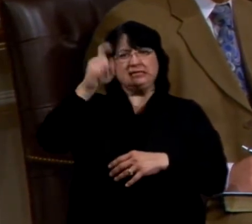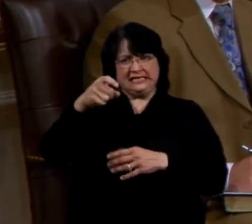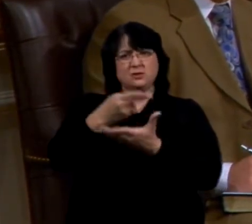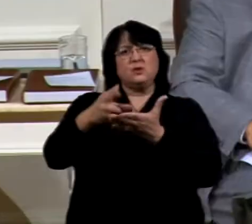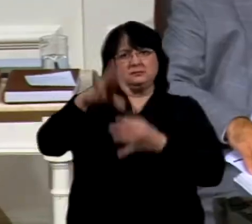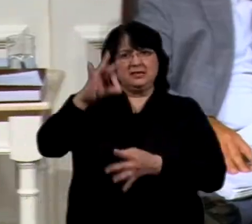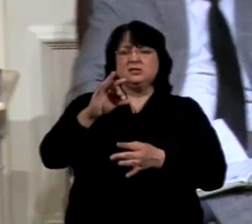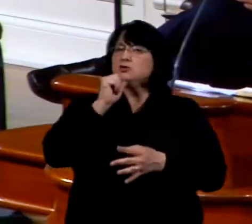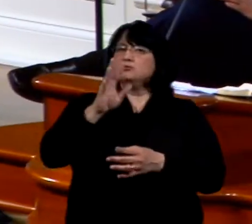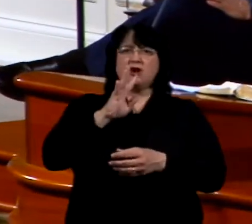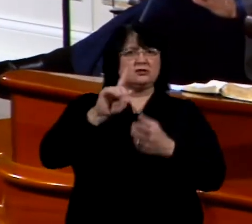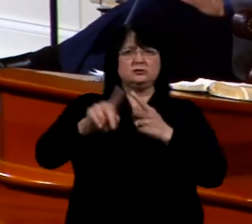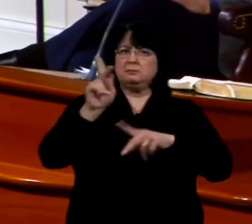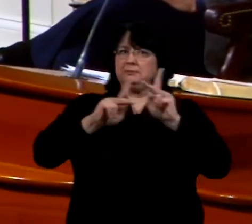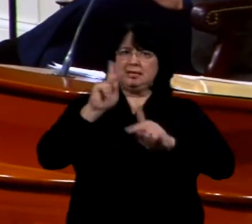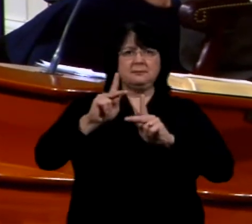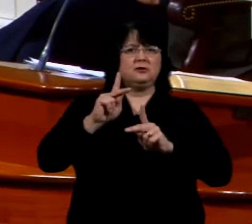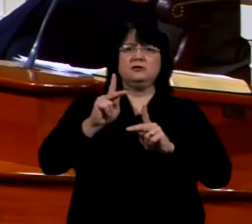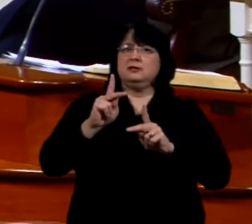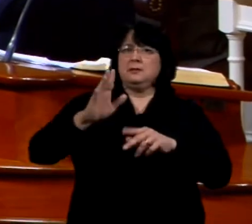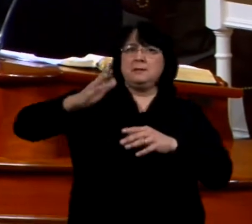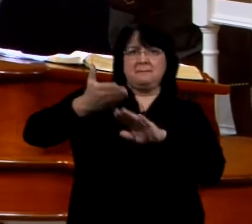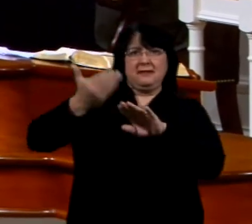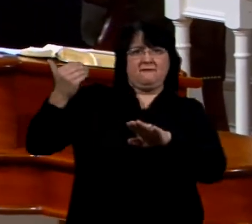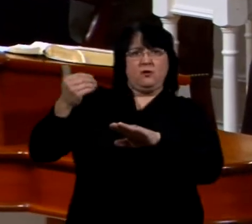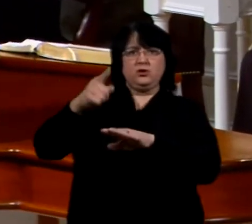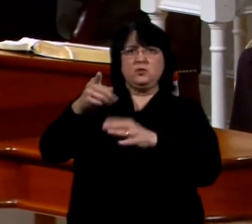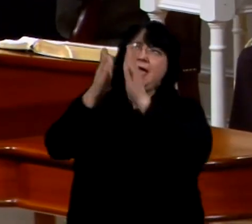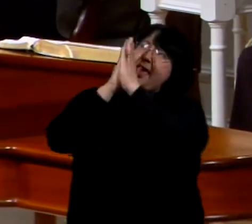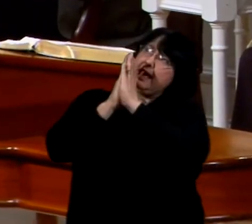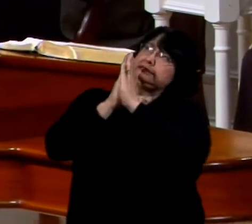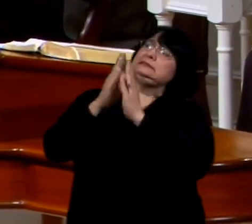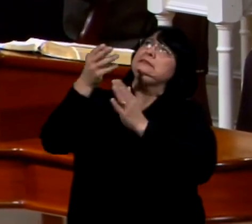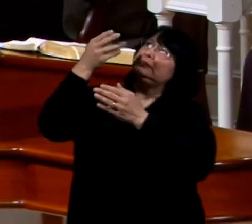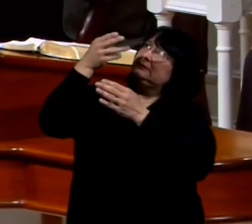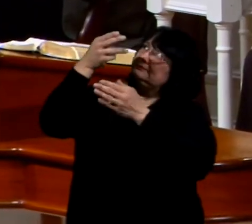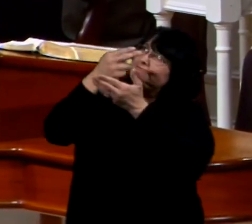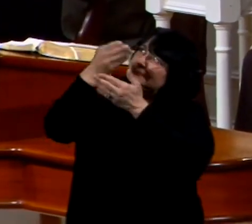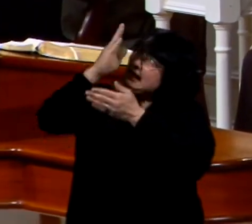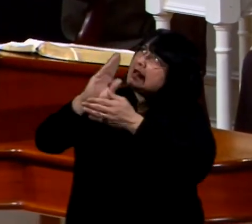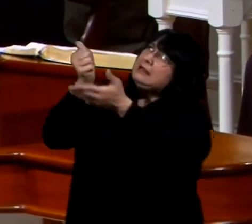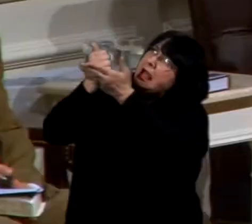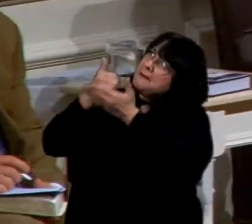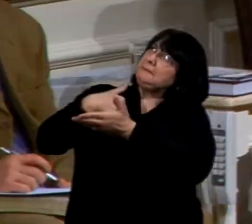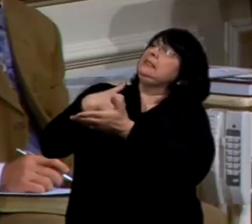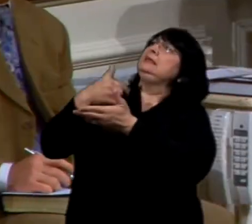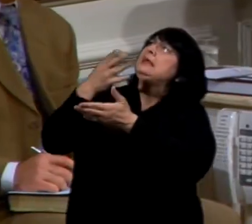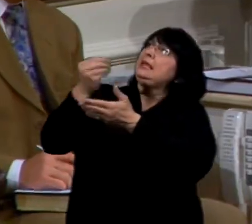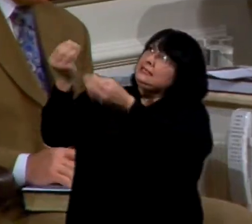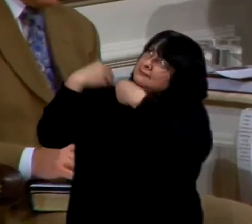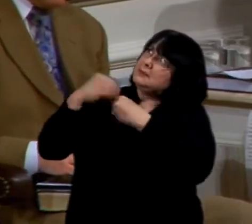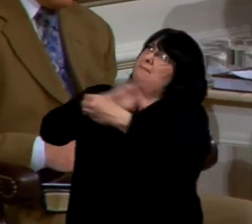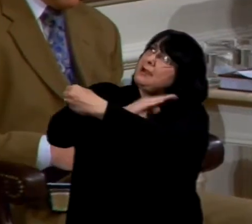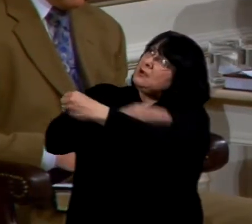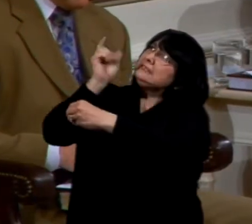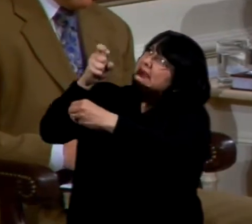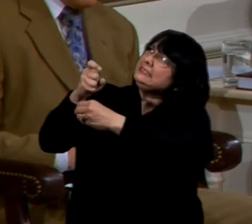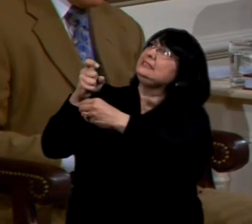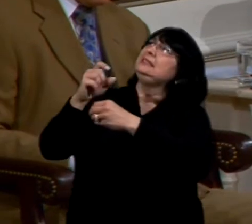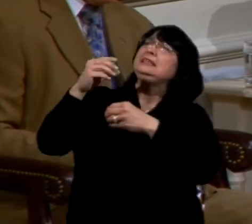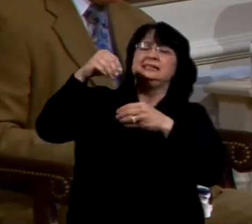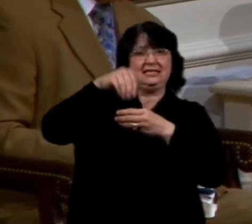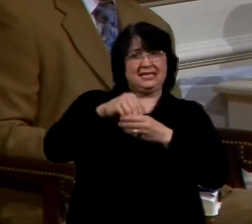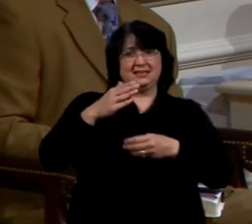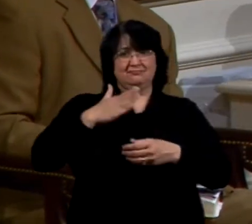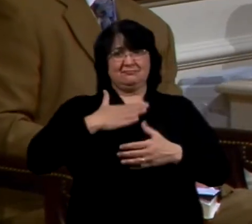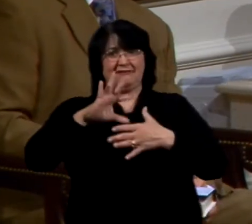talk to someone, even if under your breath you don't pray and say, God, help me to submit to you and listen to you and give me the power I need. In the flesh, we